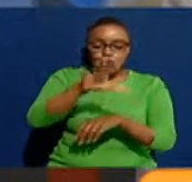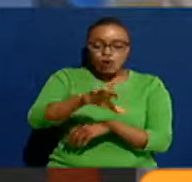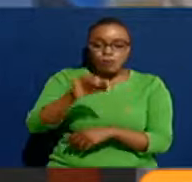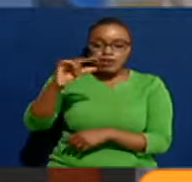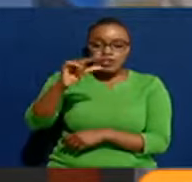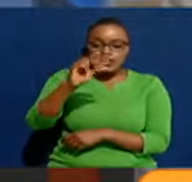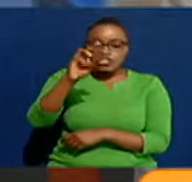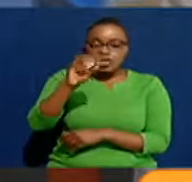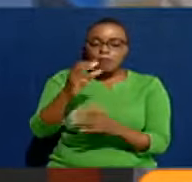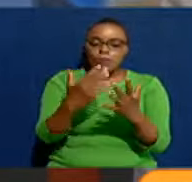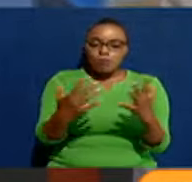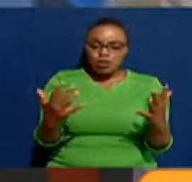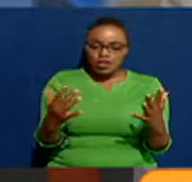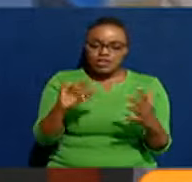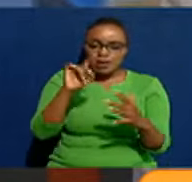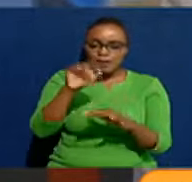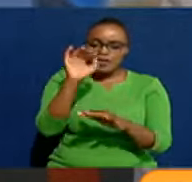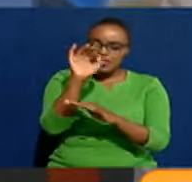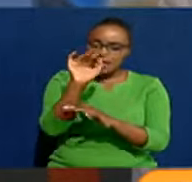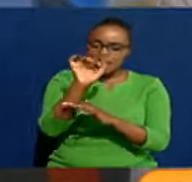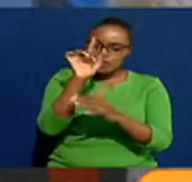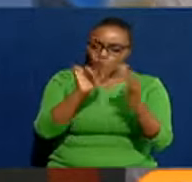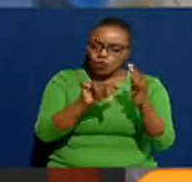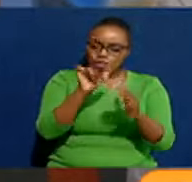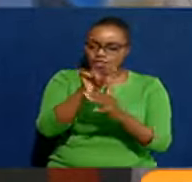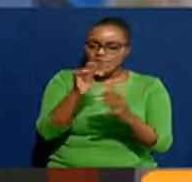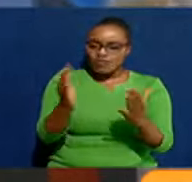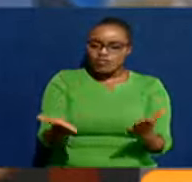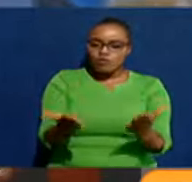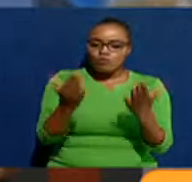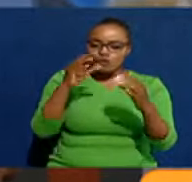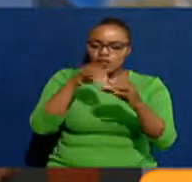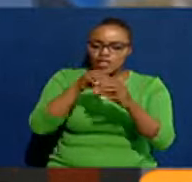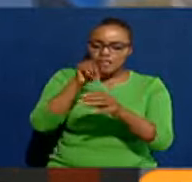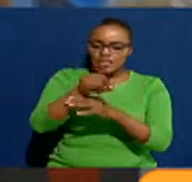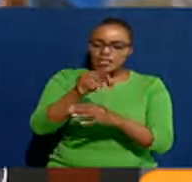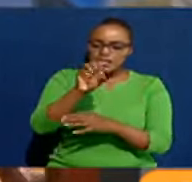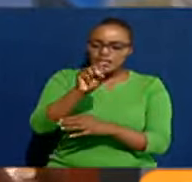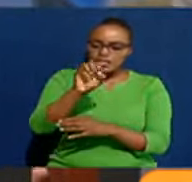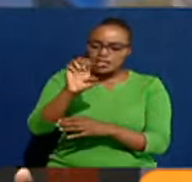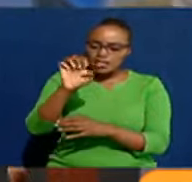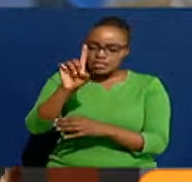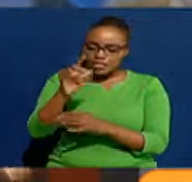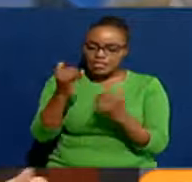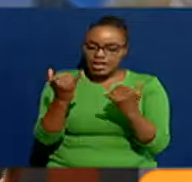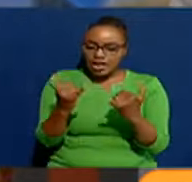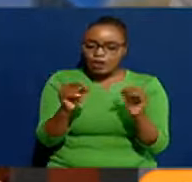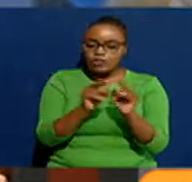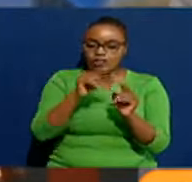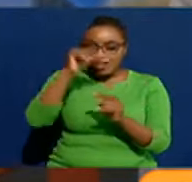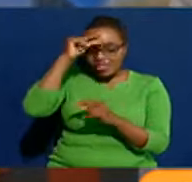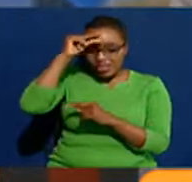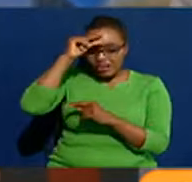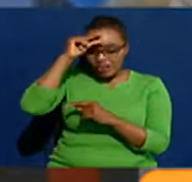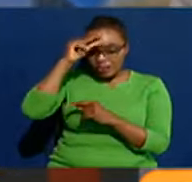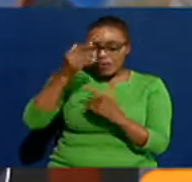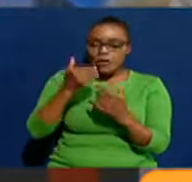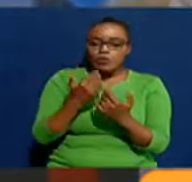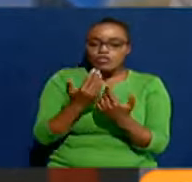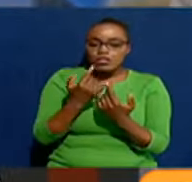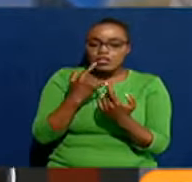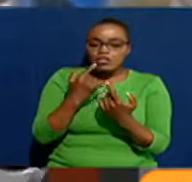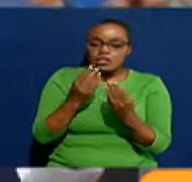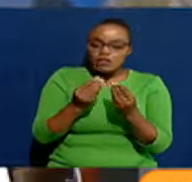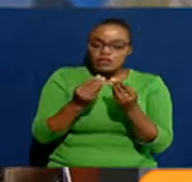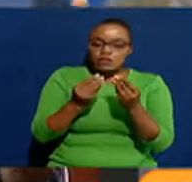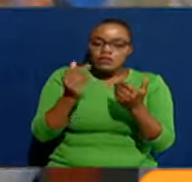GMO product, you must ask, what is improved in this seed? As it is right now, the government